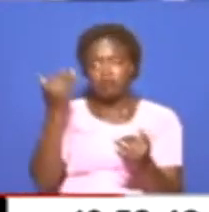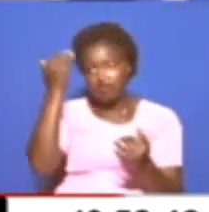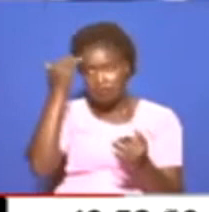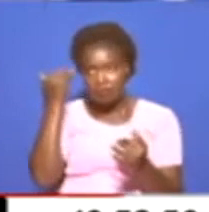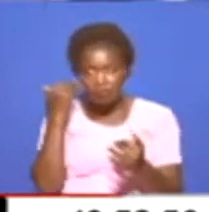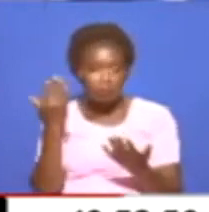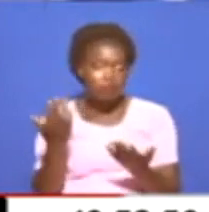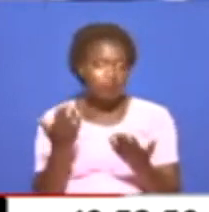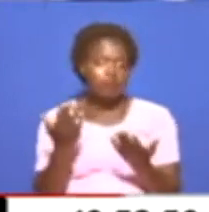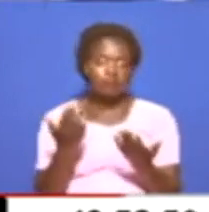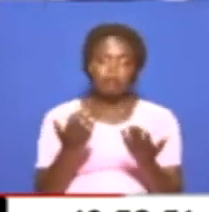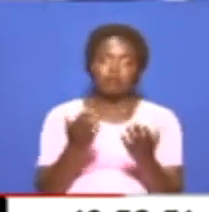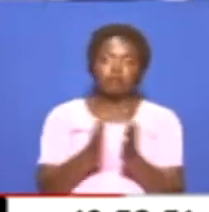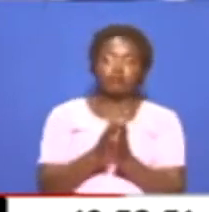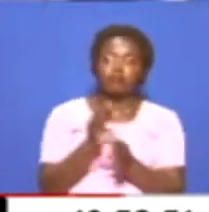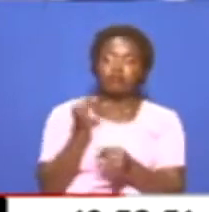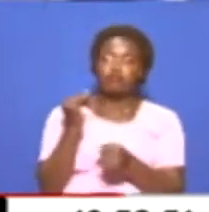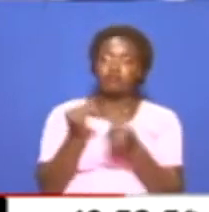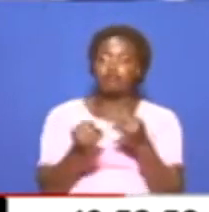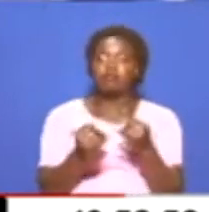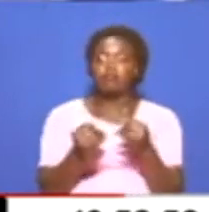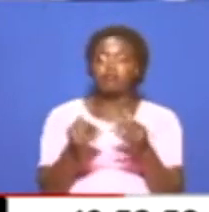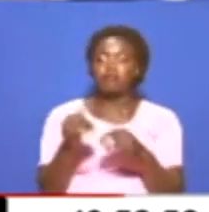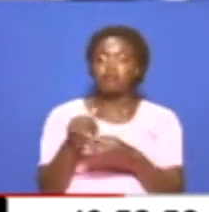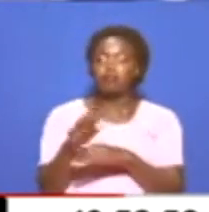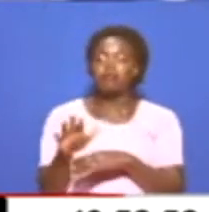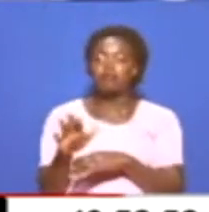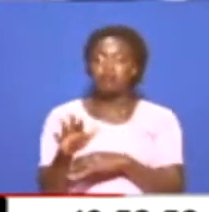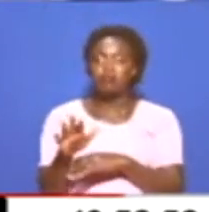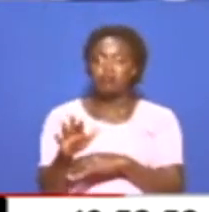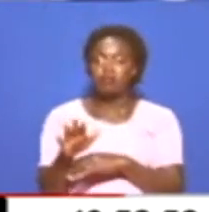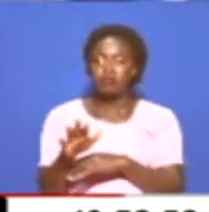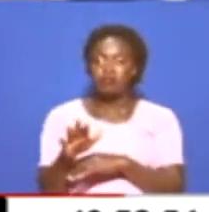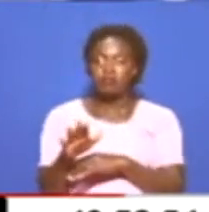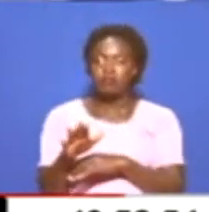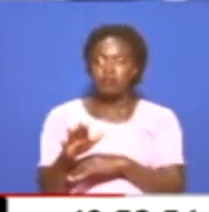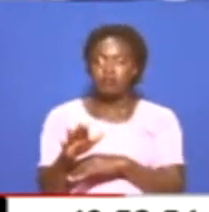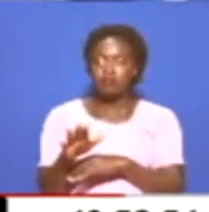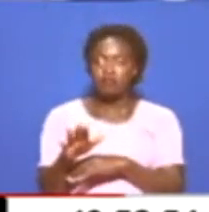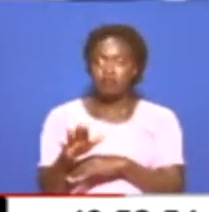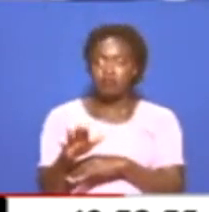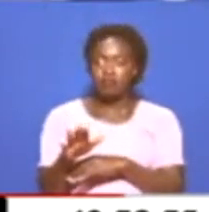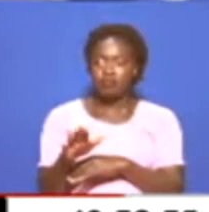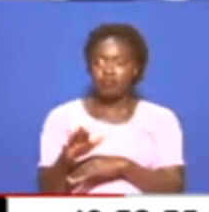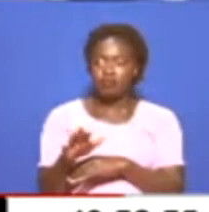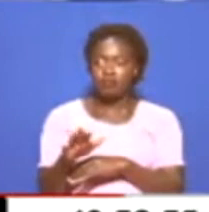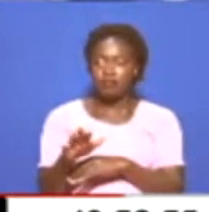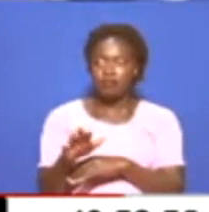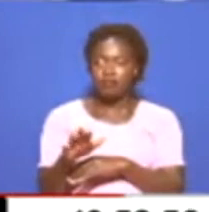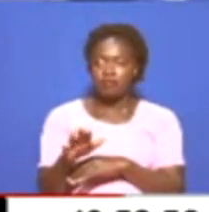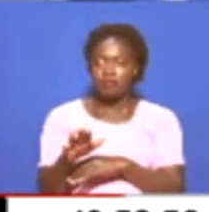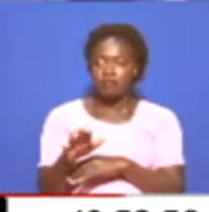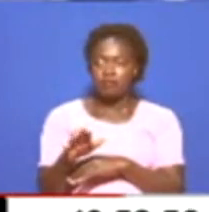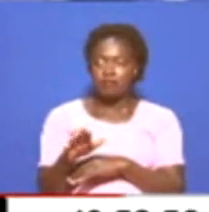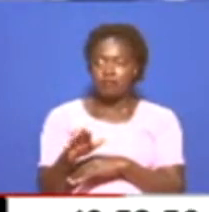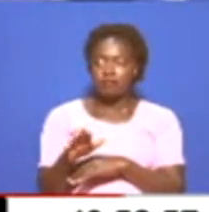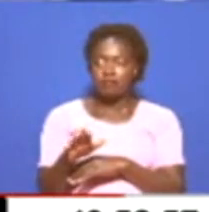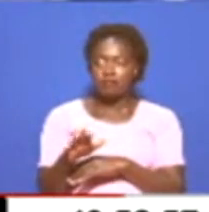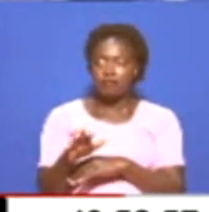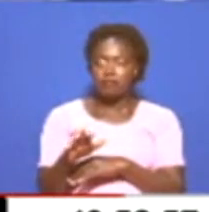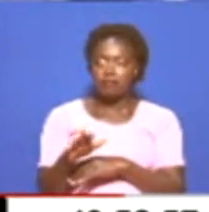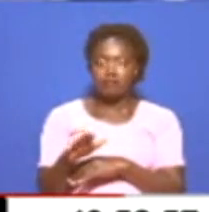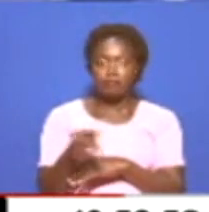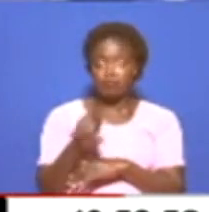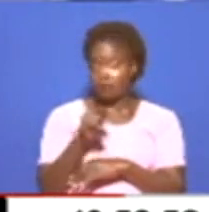done this. And finally, you might even lose going through the law that you are convicted on this and